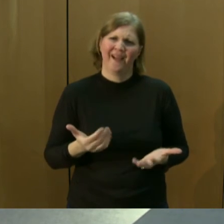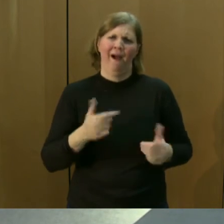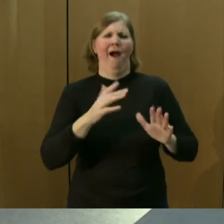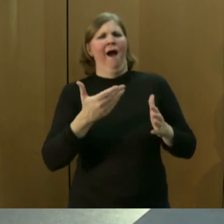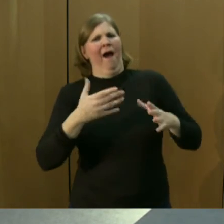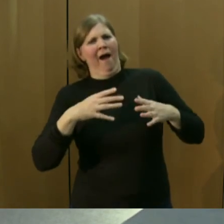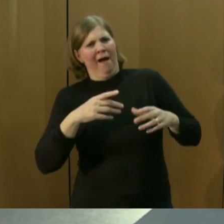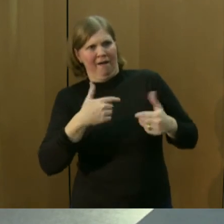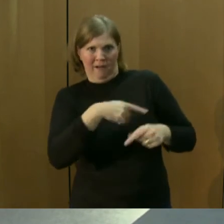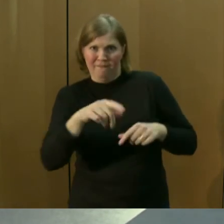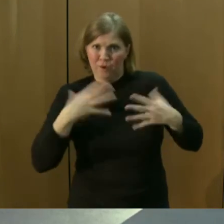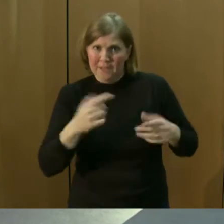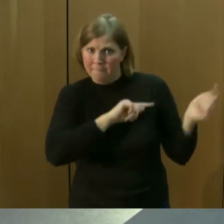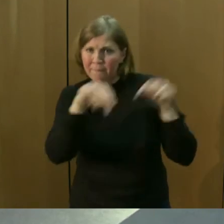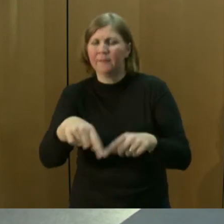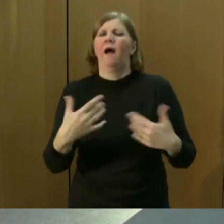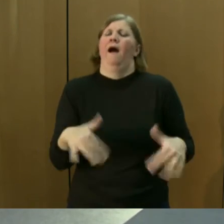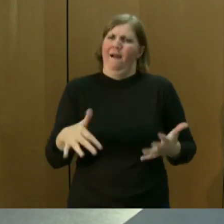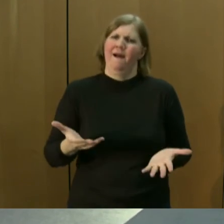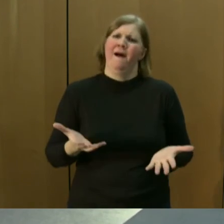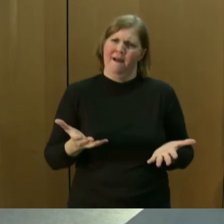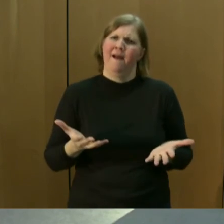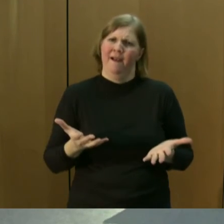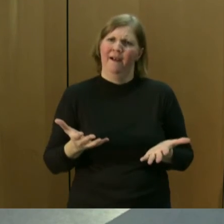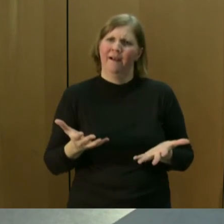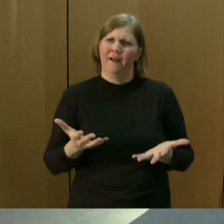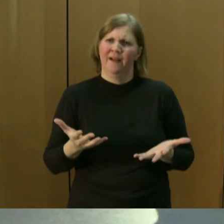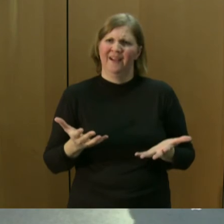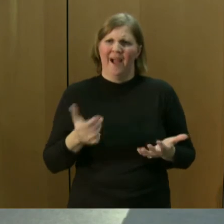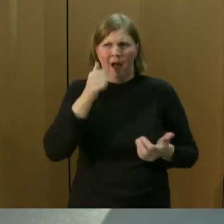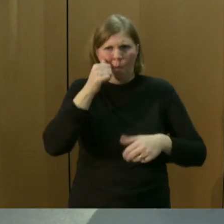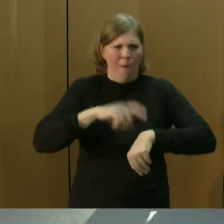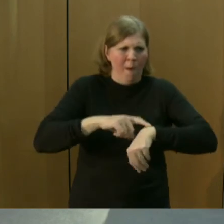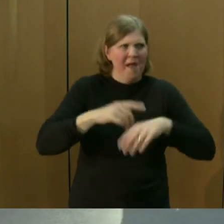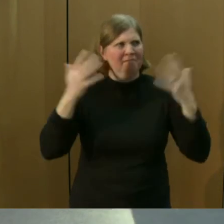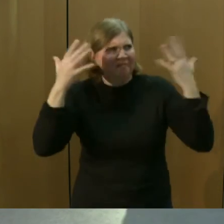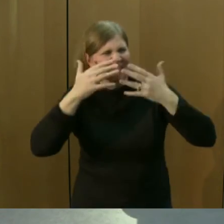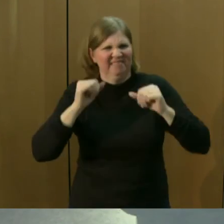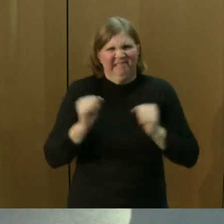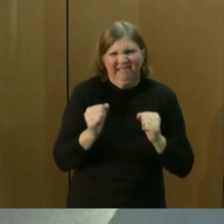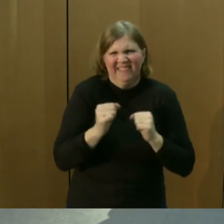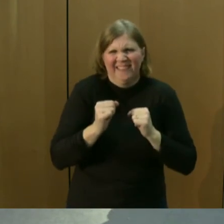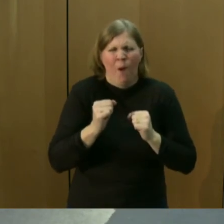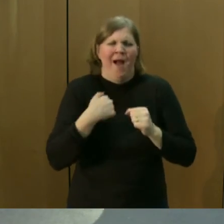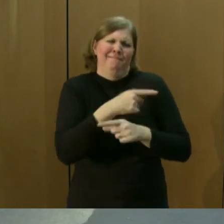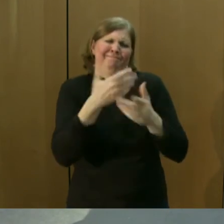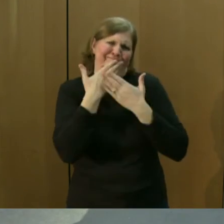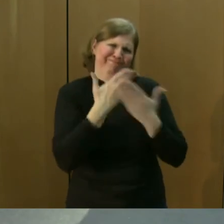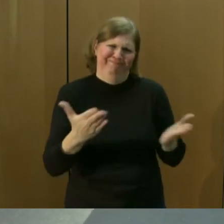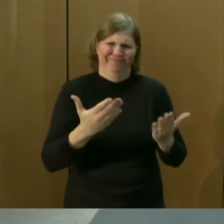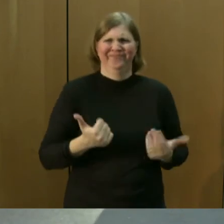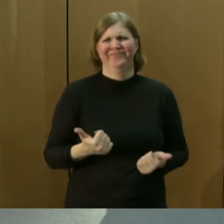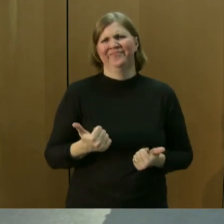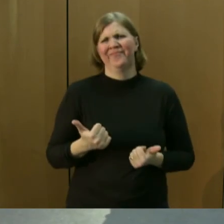the winter, it's a bit, everyone's a little bit ill. So it's much appreciated that people come out. I would